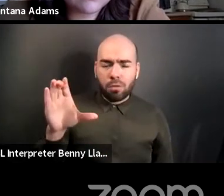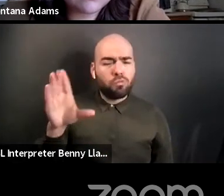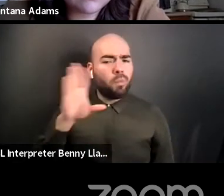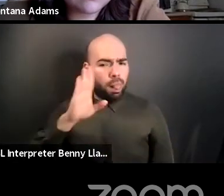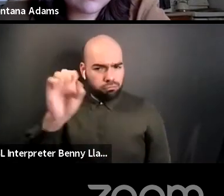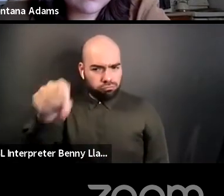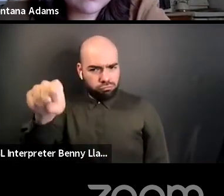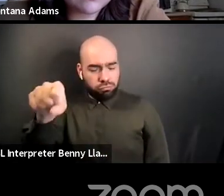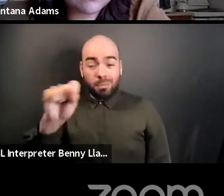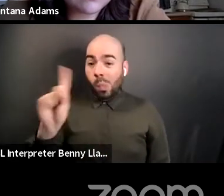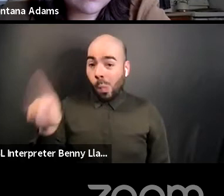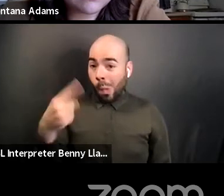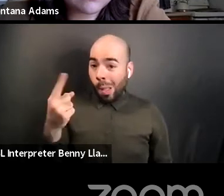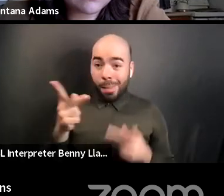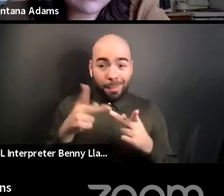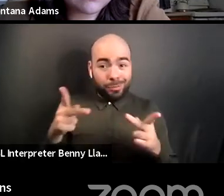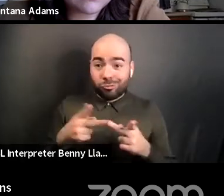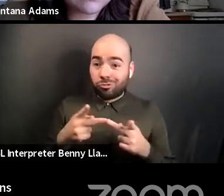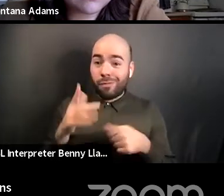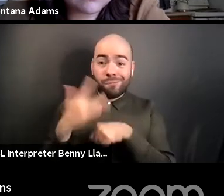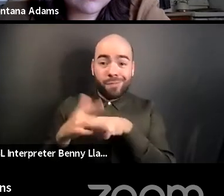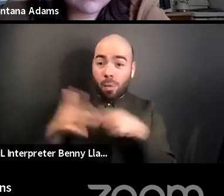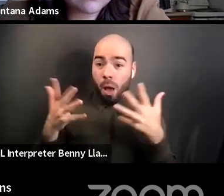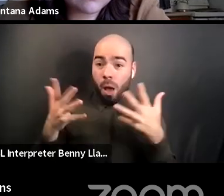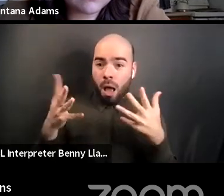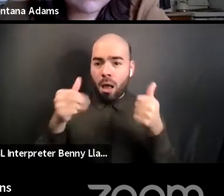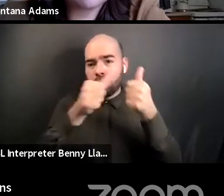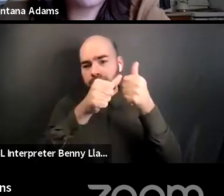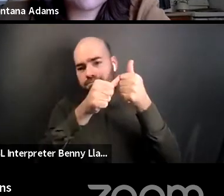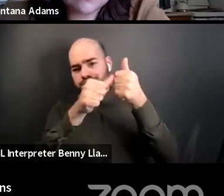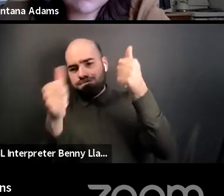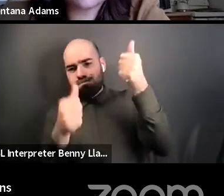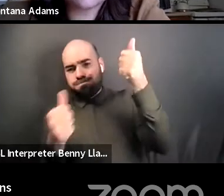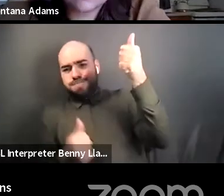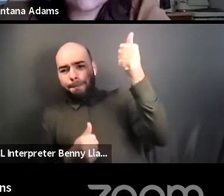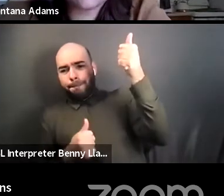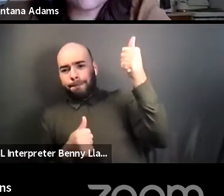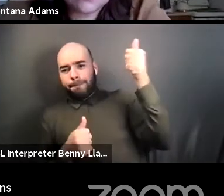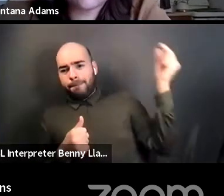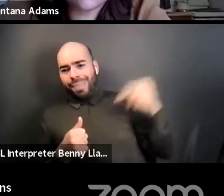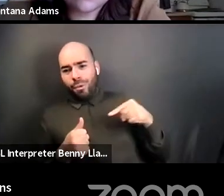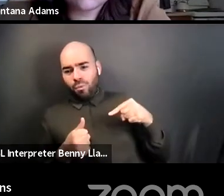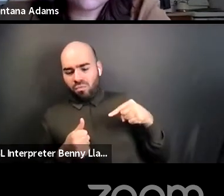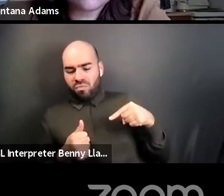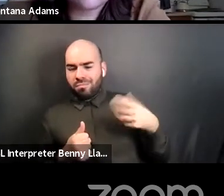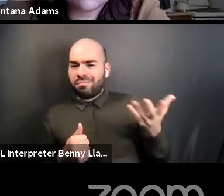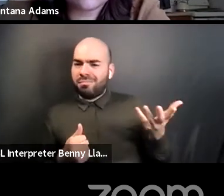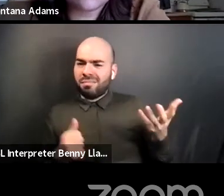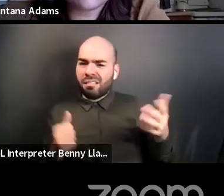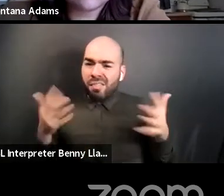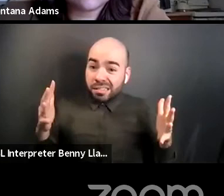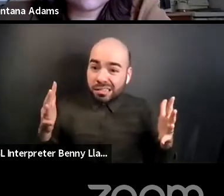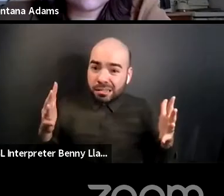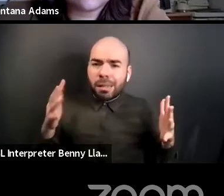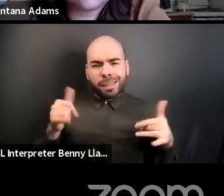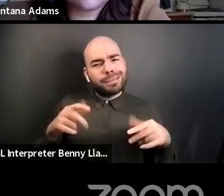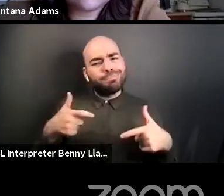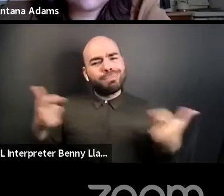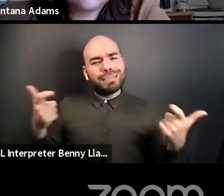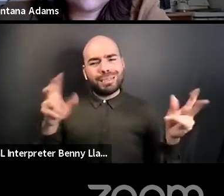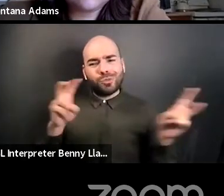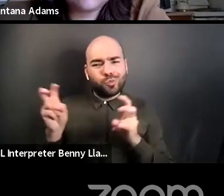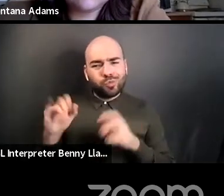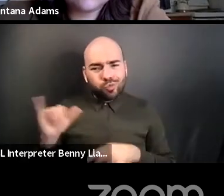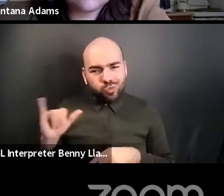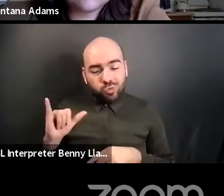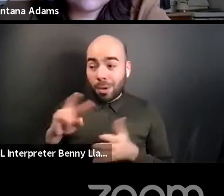positions that are open are at the bottom most of the organization, that too is an issue, because then what's being